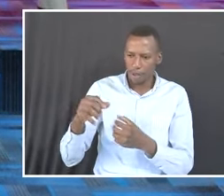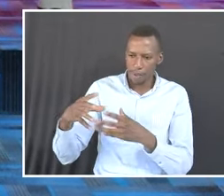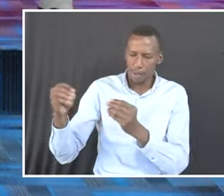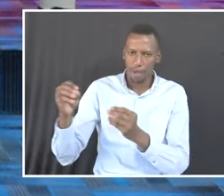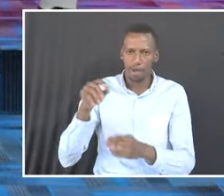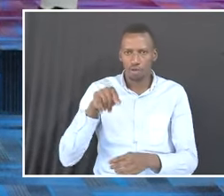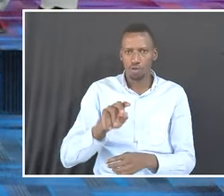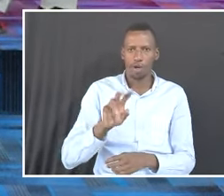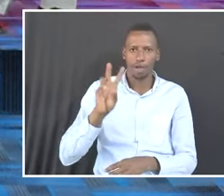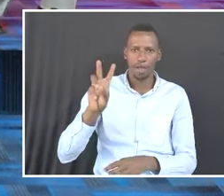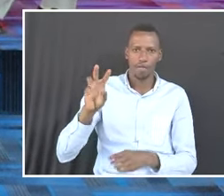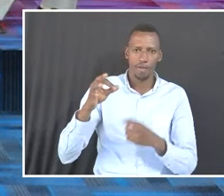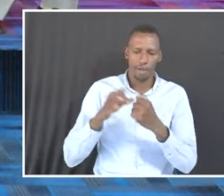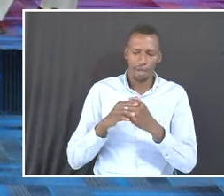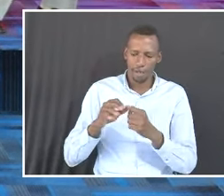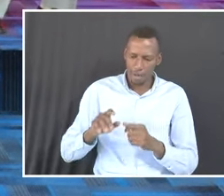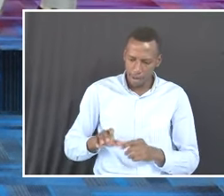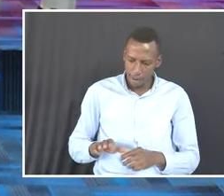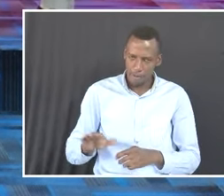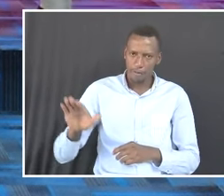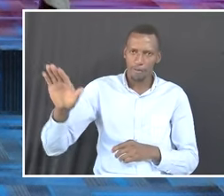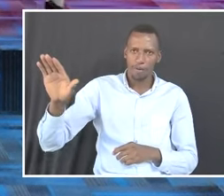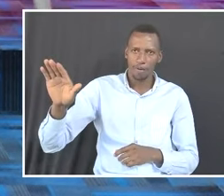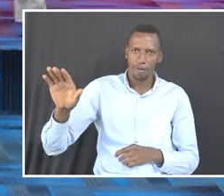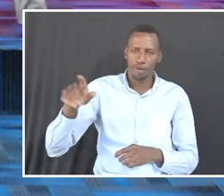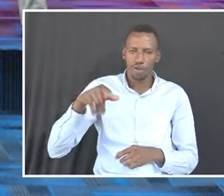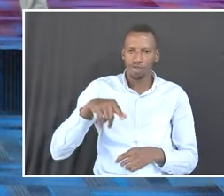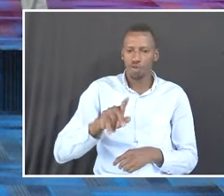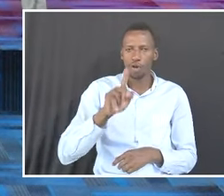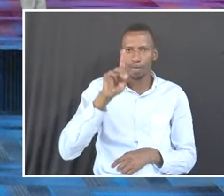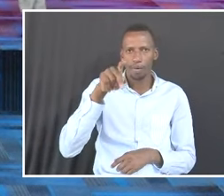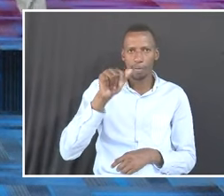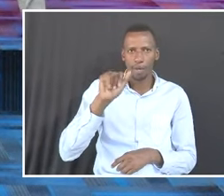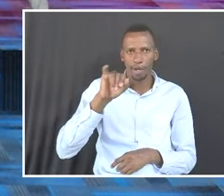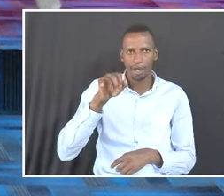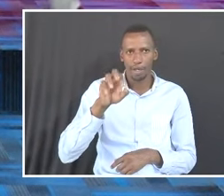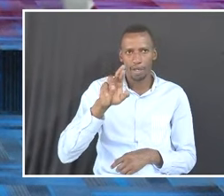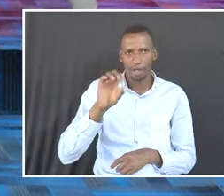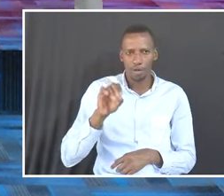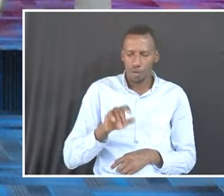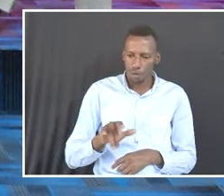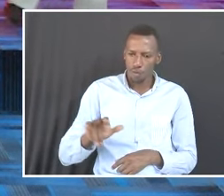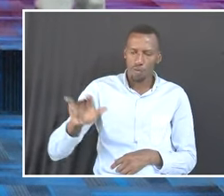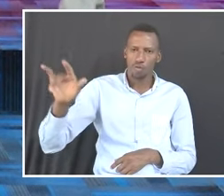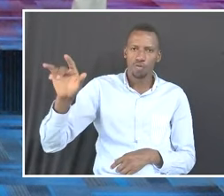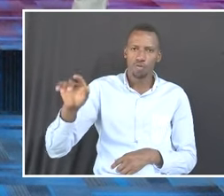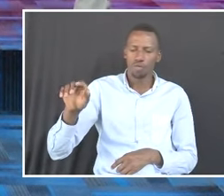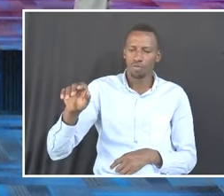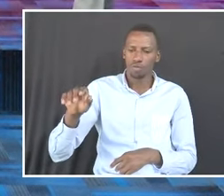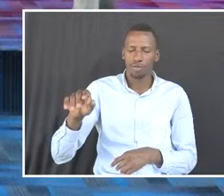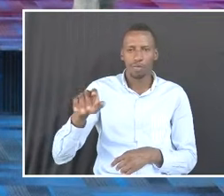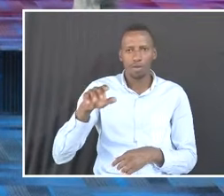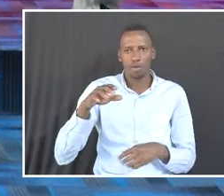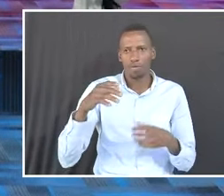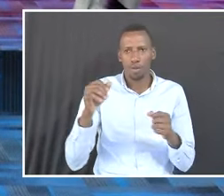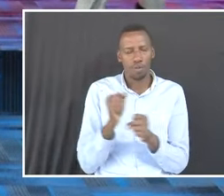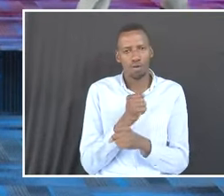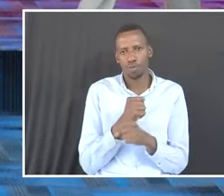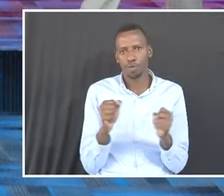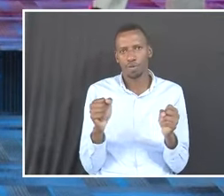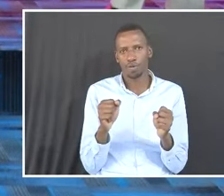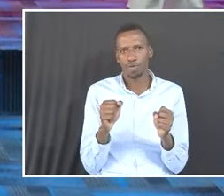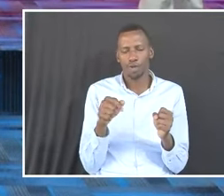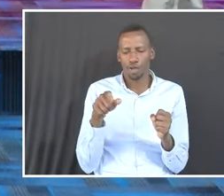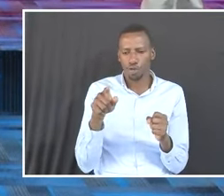V8 will not climb up the mountain. Your whatever will not climb up the mountain. Your whatever will not go. Your Volvo will not go.